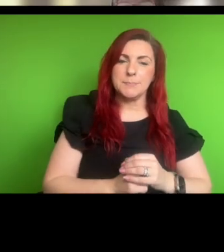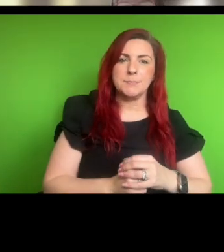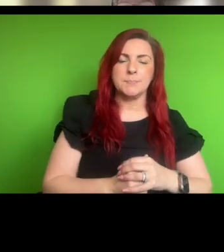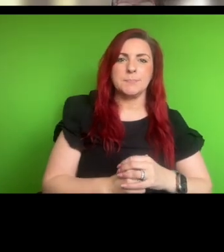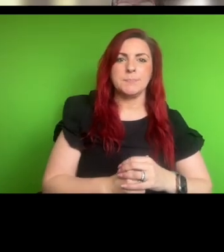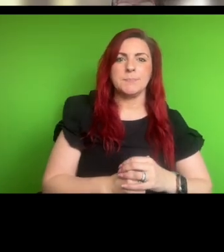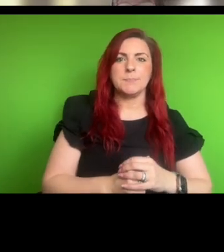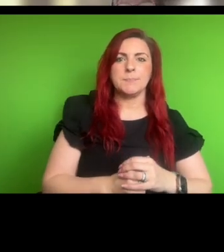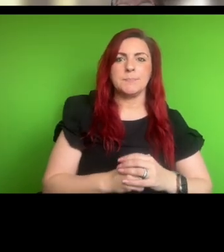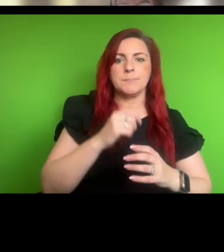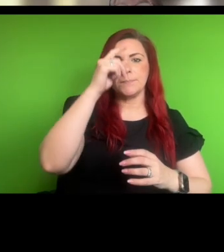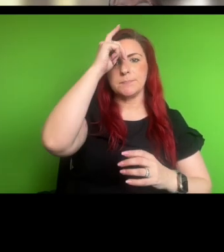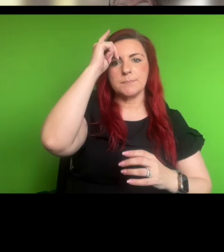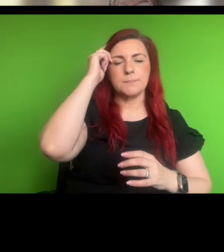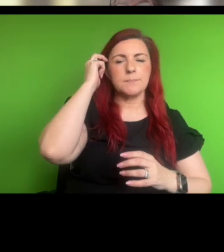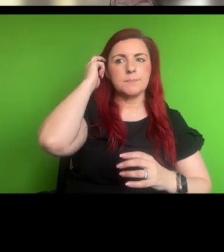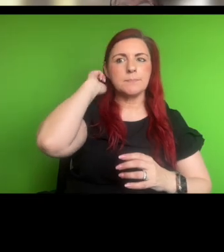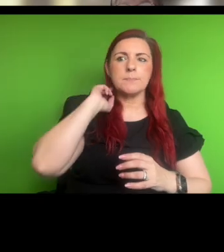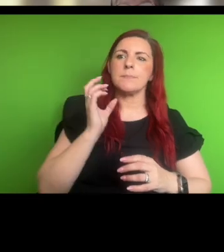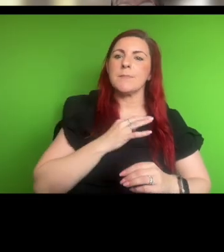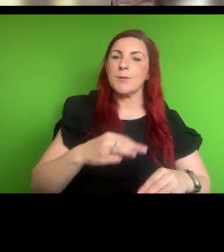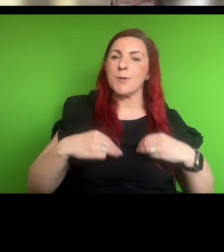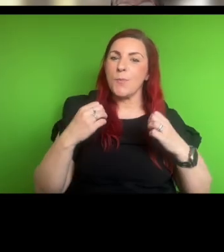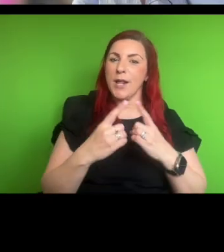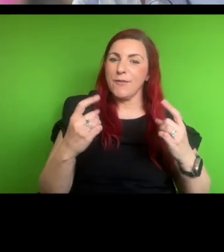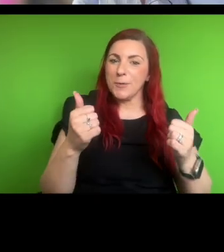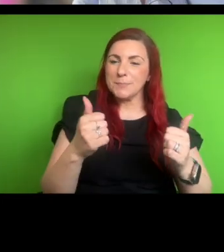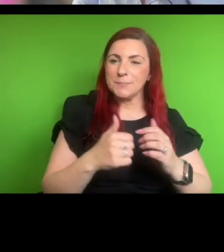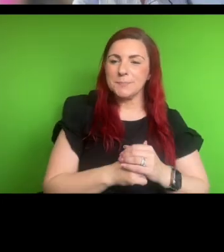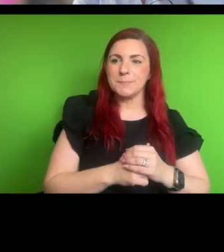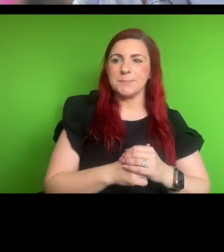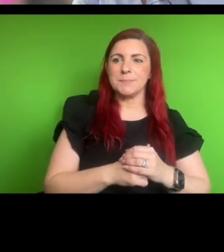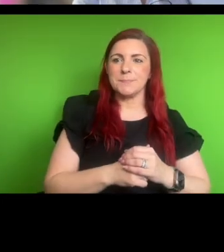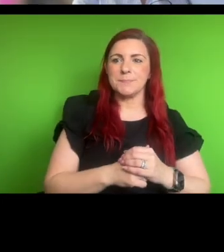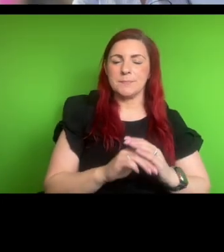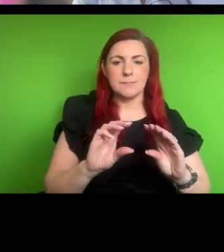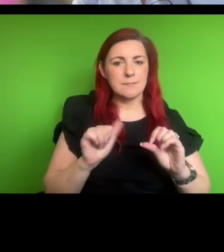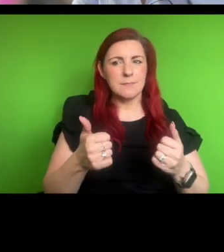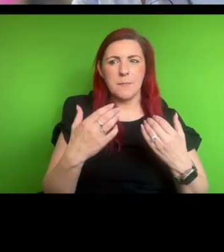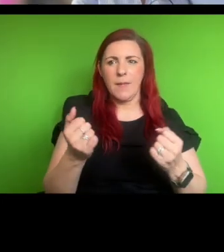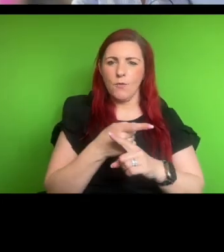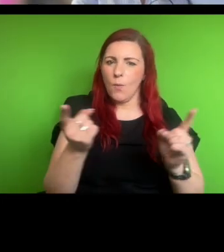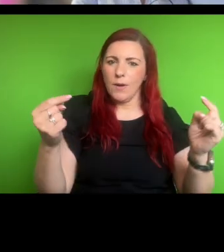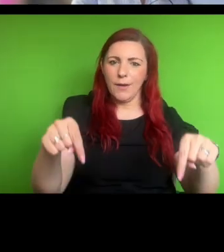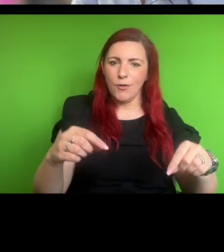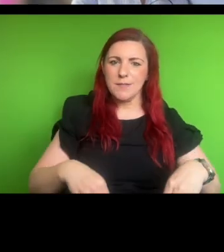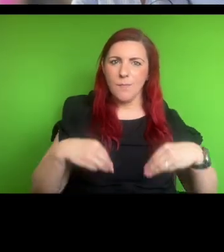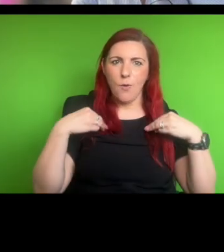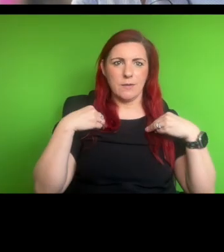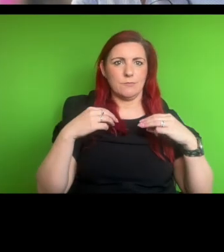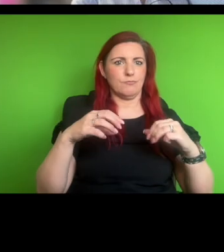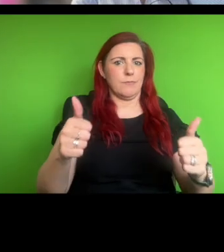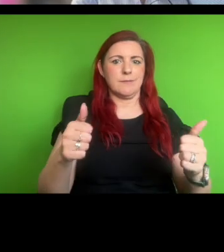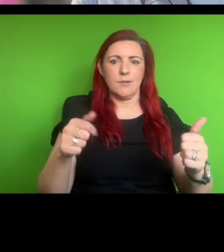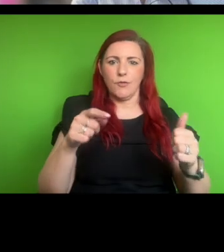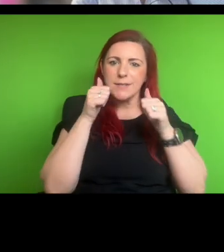Good morning, everyone. It's great to have everyone on the call this morning at this webinar. So thank